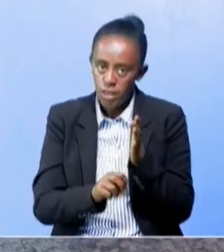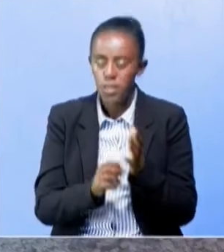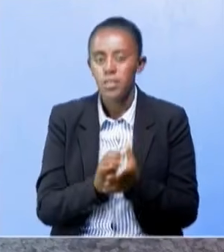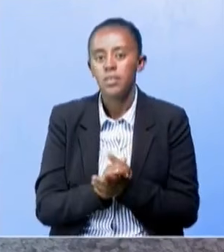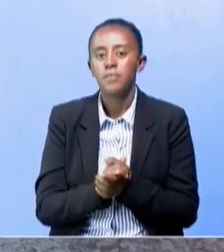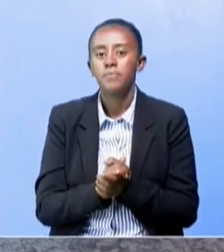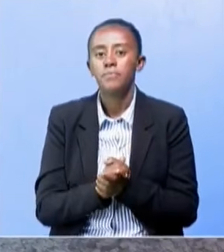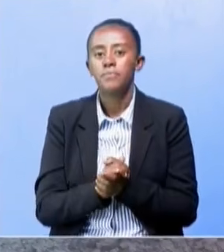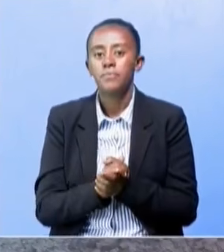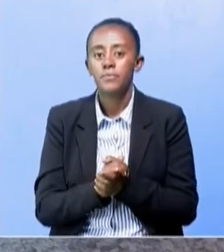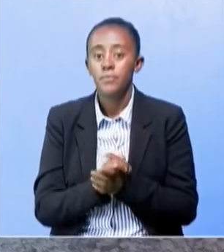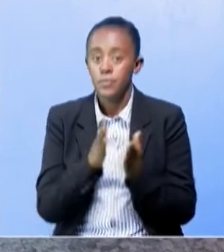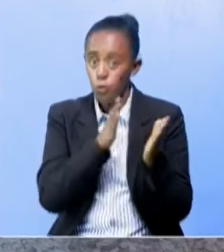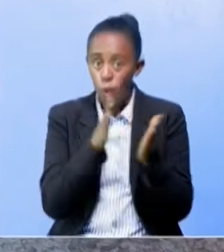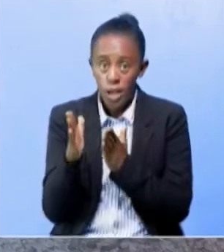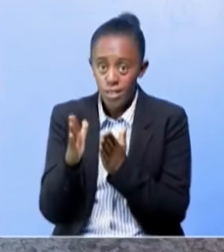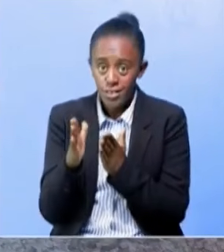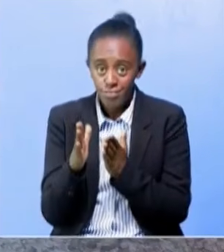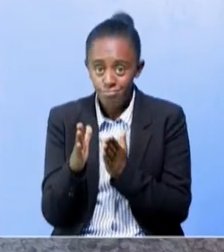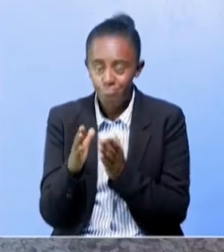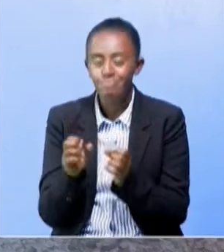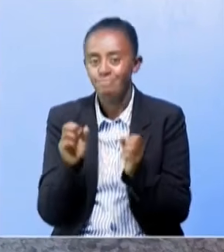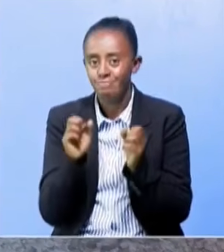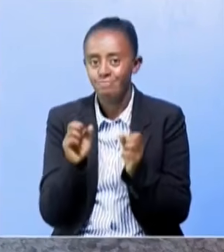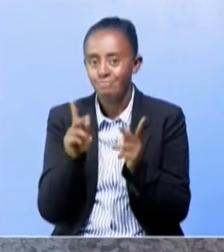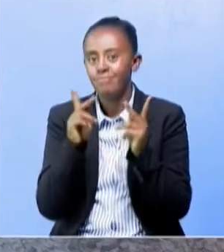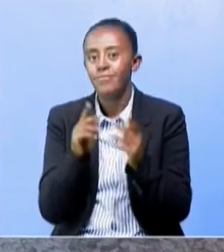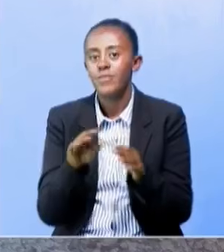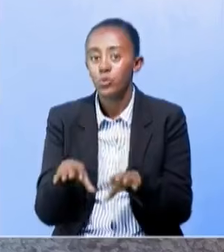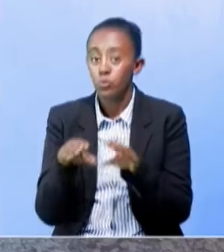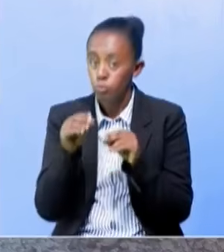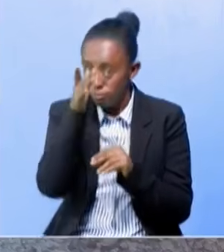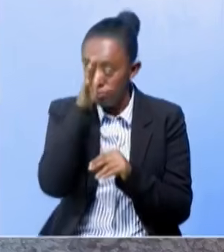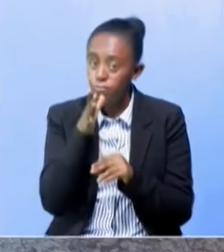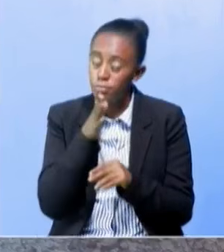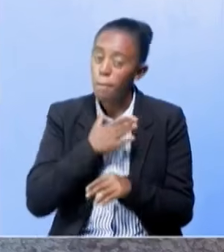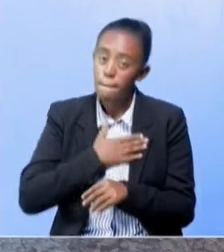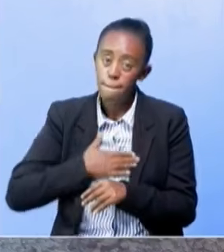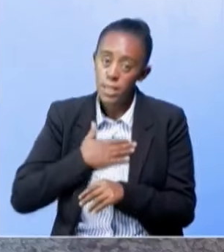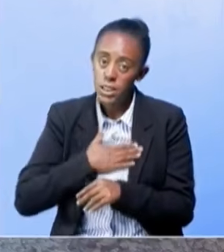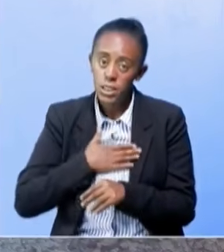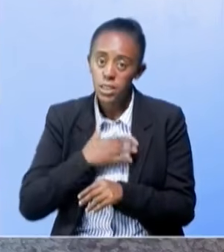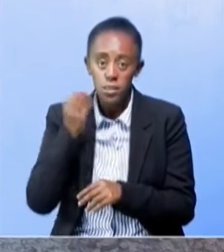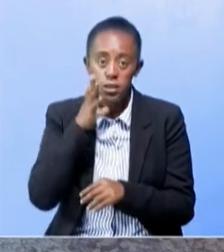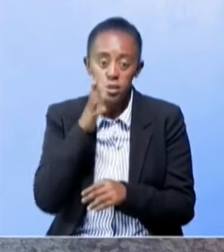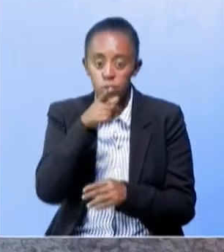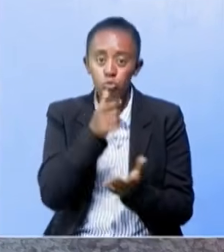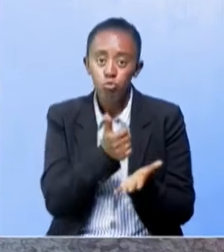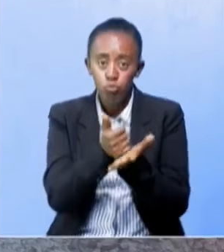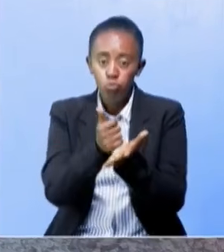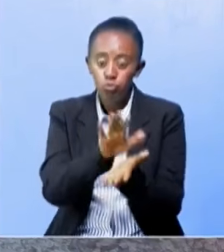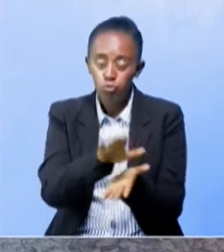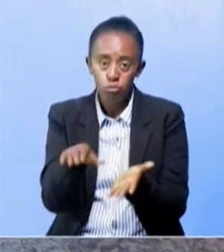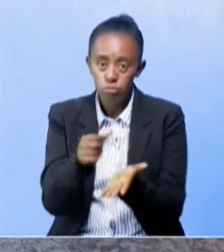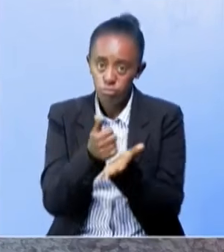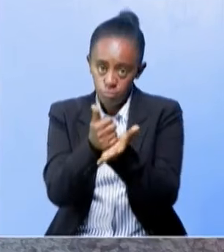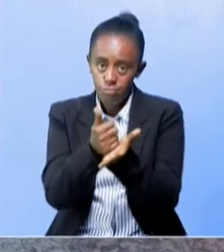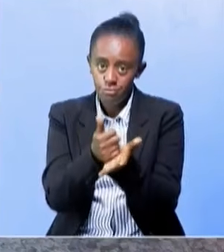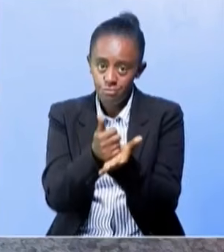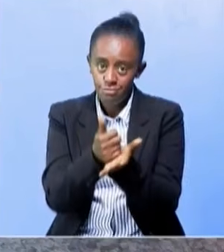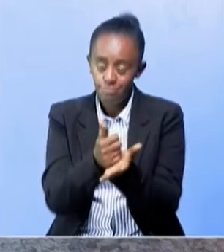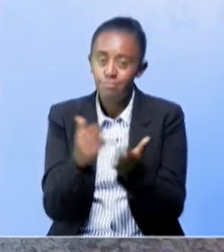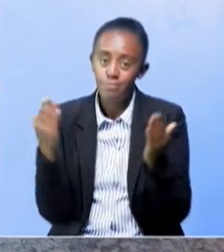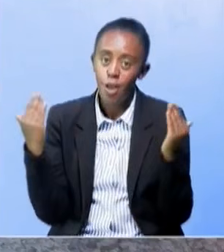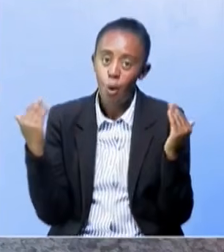result. Are you ready? Good. Students, parents, please don't forget to help your children.